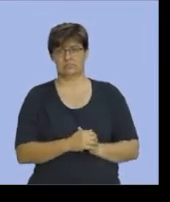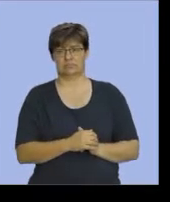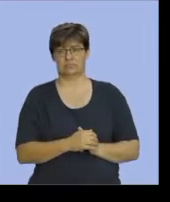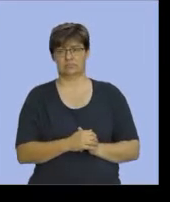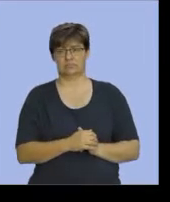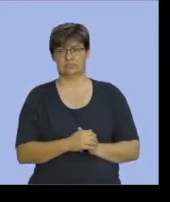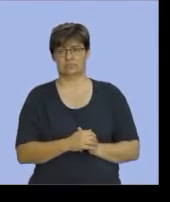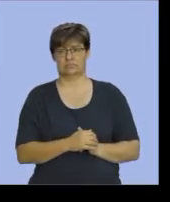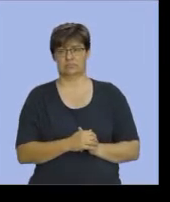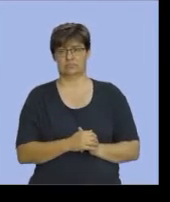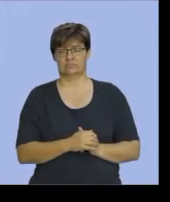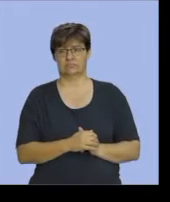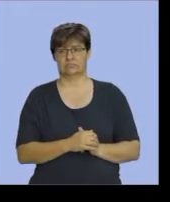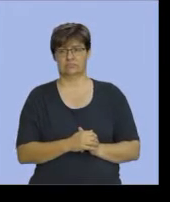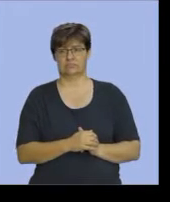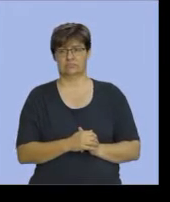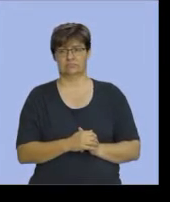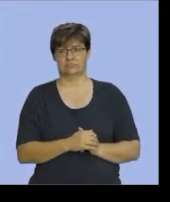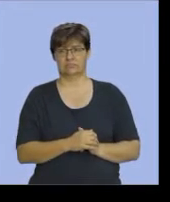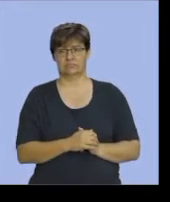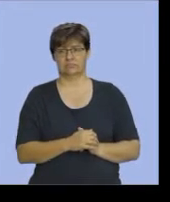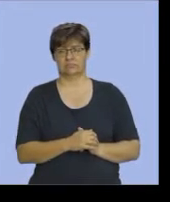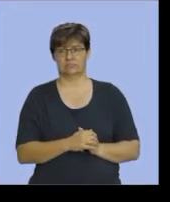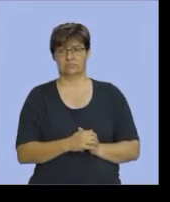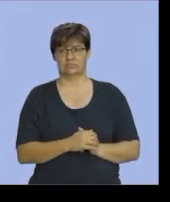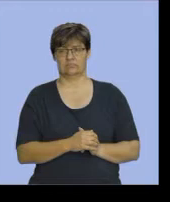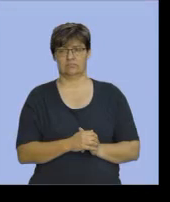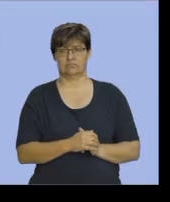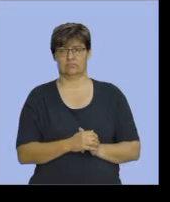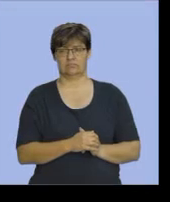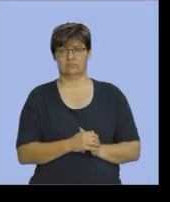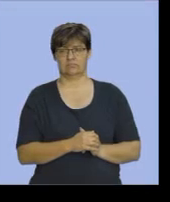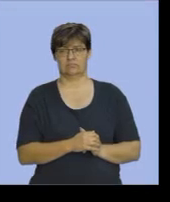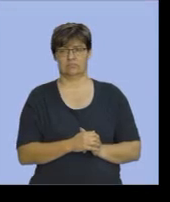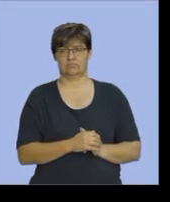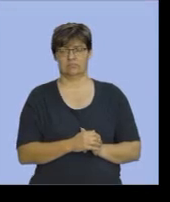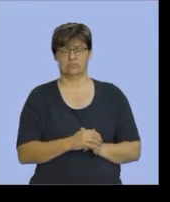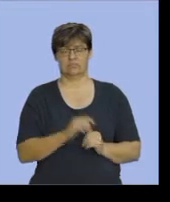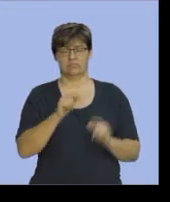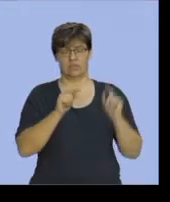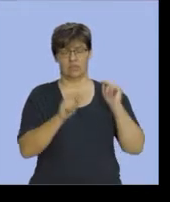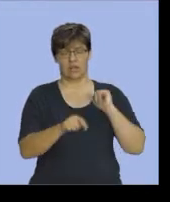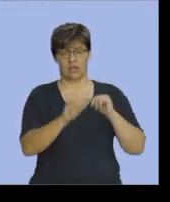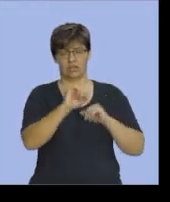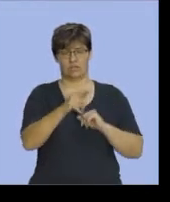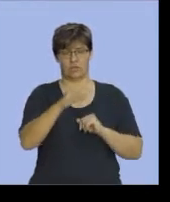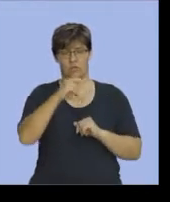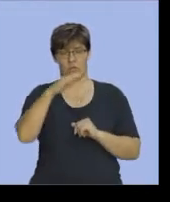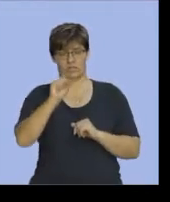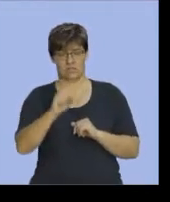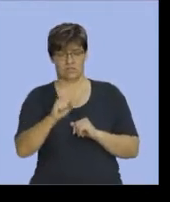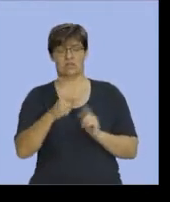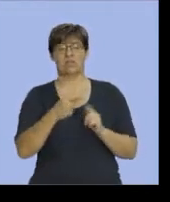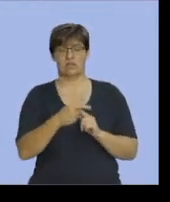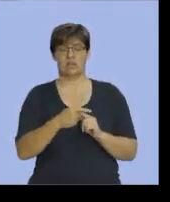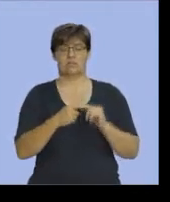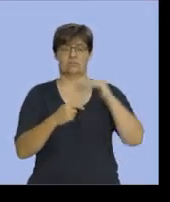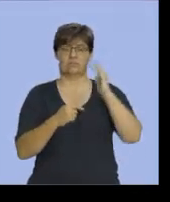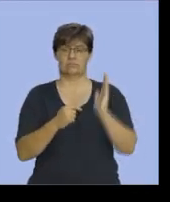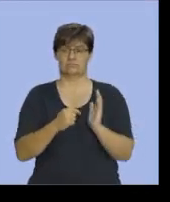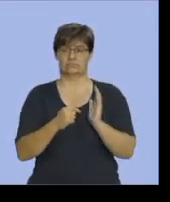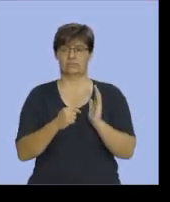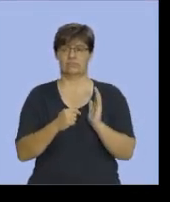So let's do this and see what do we mean. Shift cos, this will be 10 divided